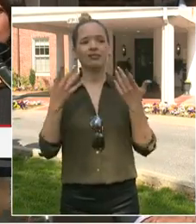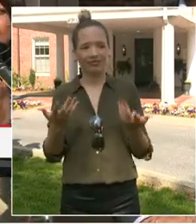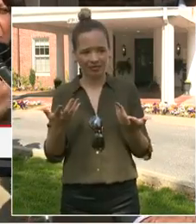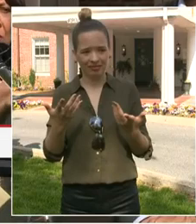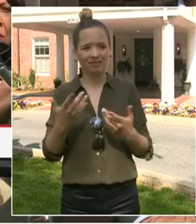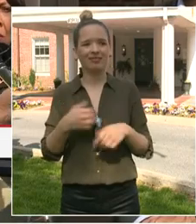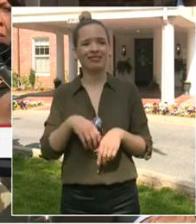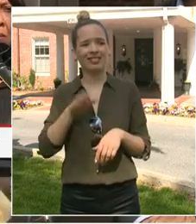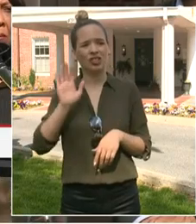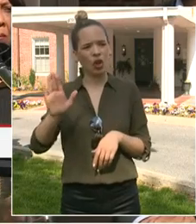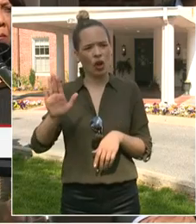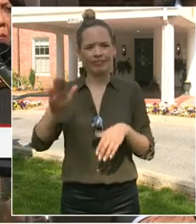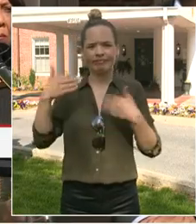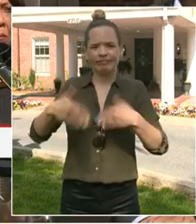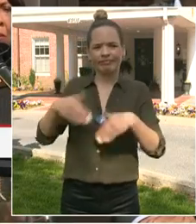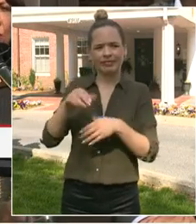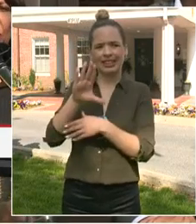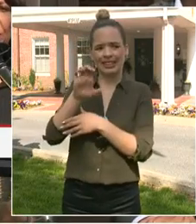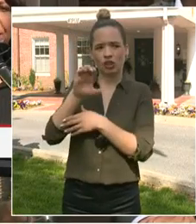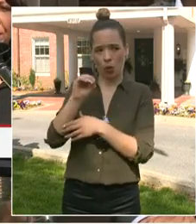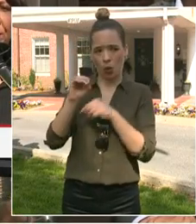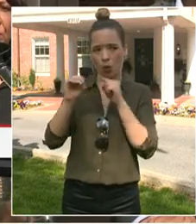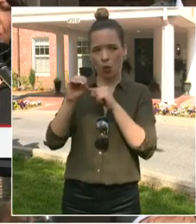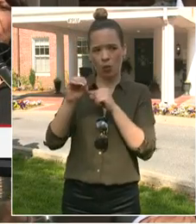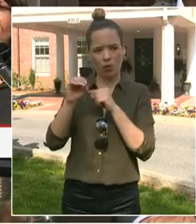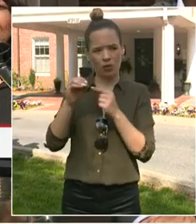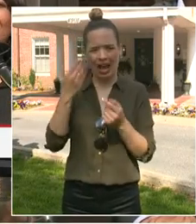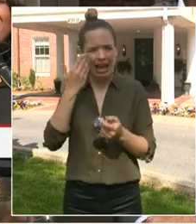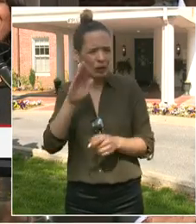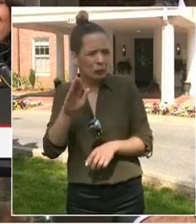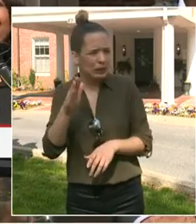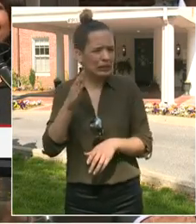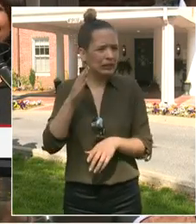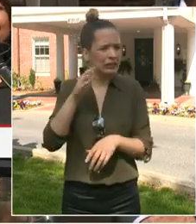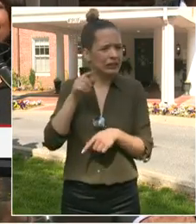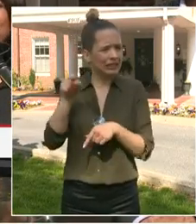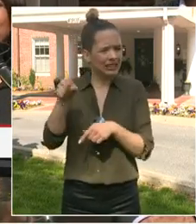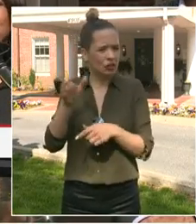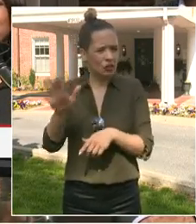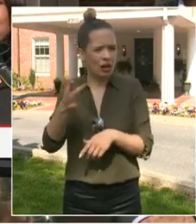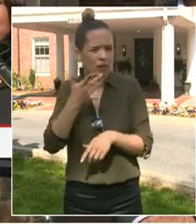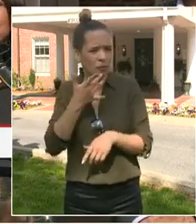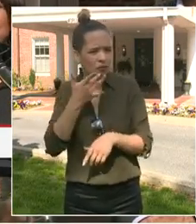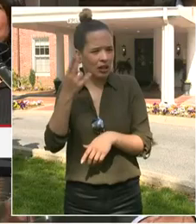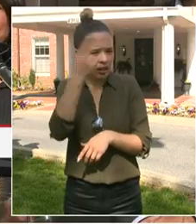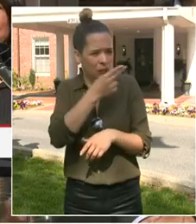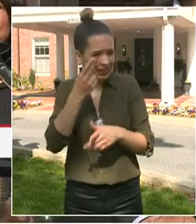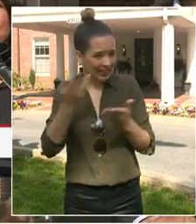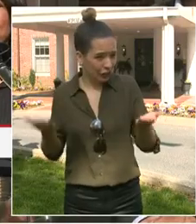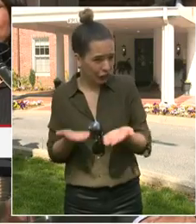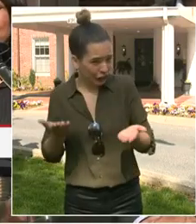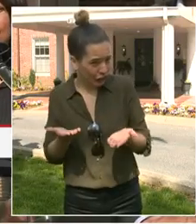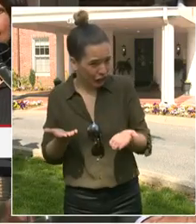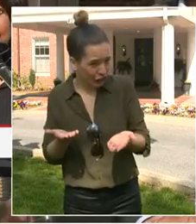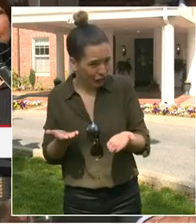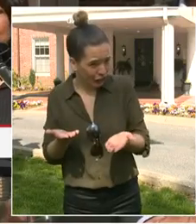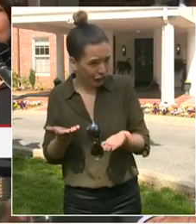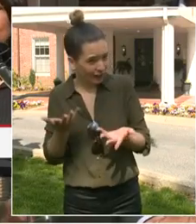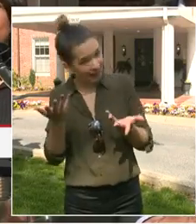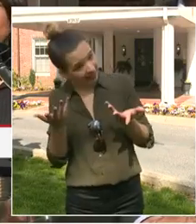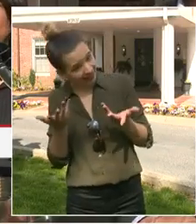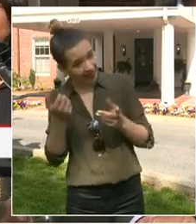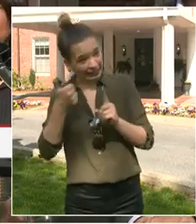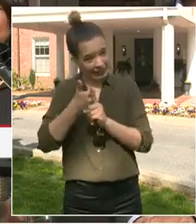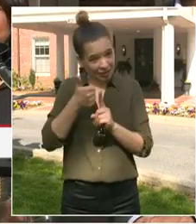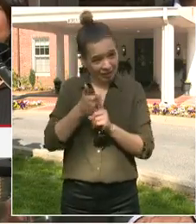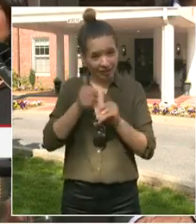Tina. I don't know that Tina would rather be in Hawaii than here. Because Tina has really been a remarkable